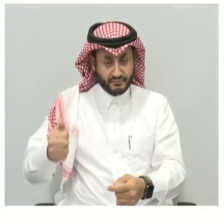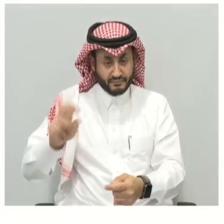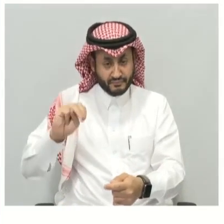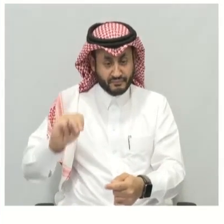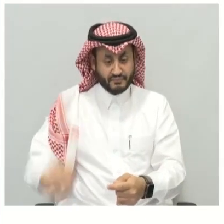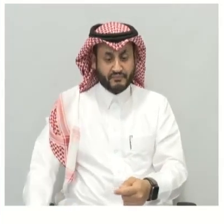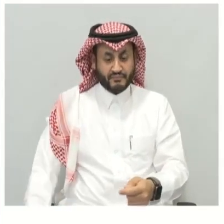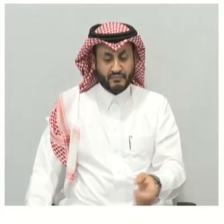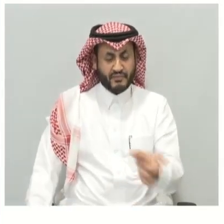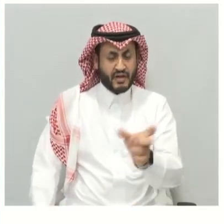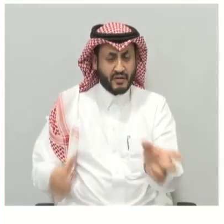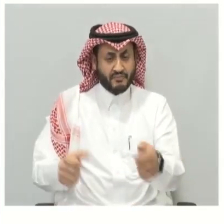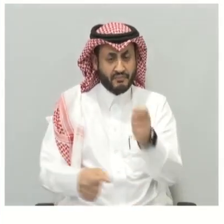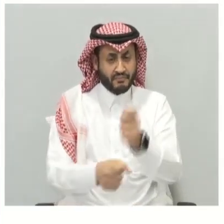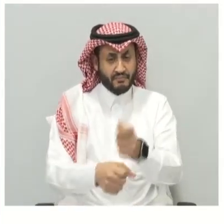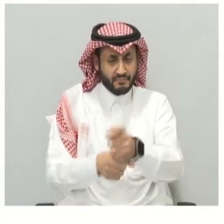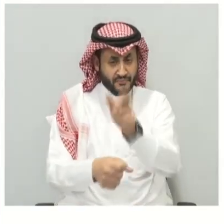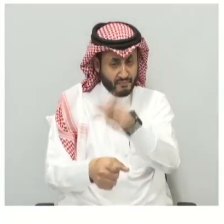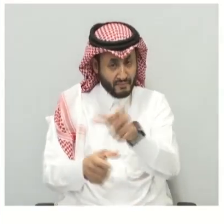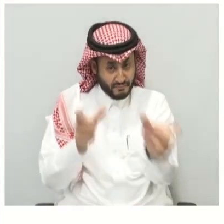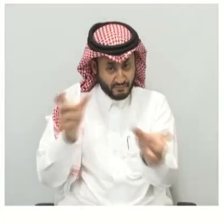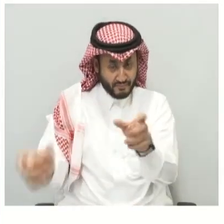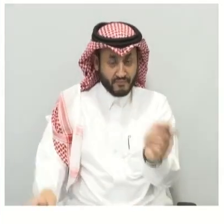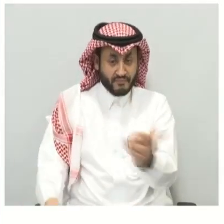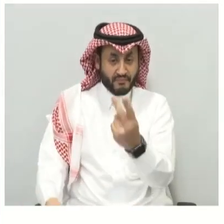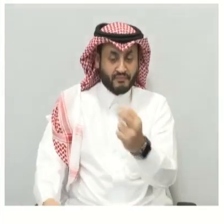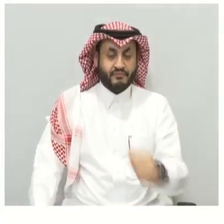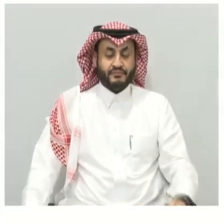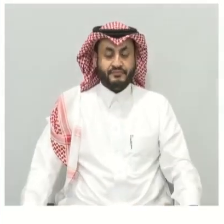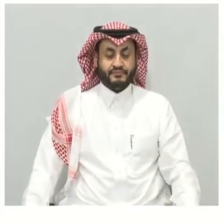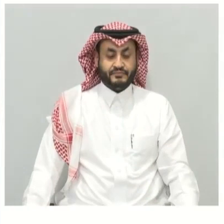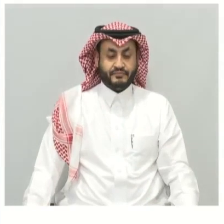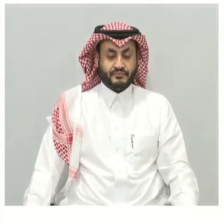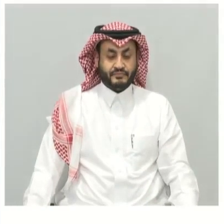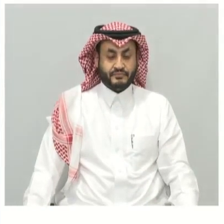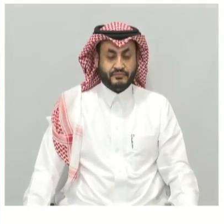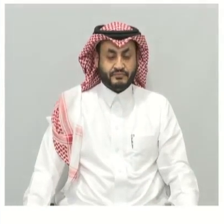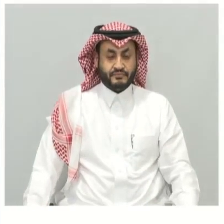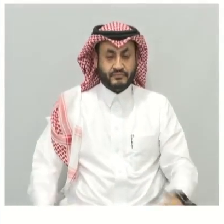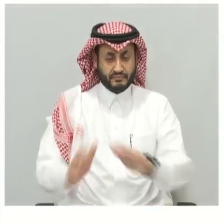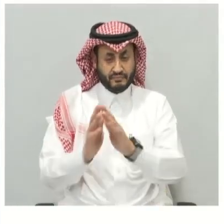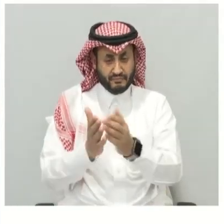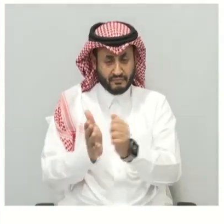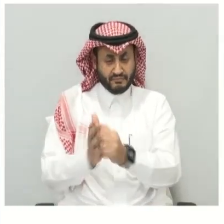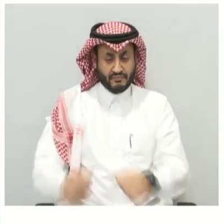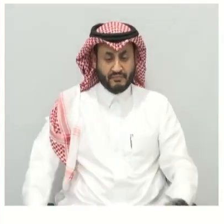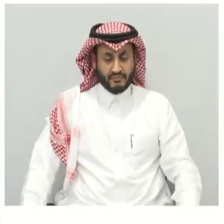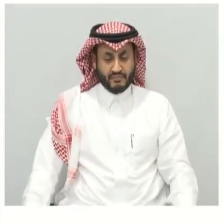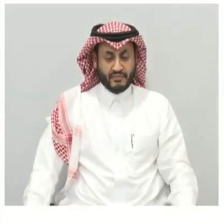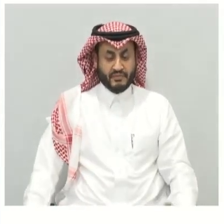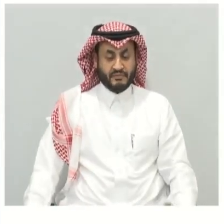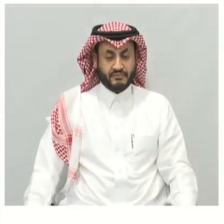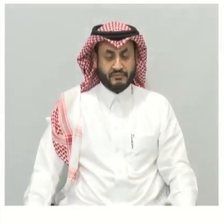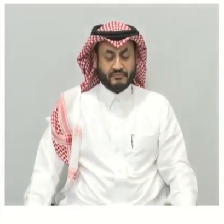job and also about the job activities of the job they have chosen. So before we finish, don't